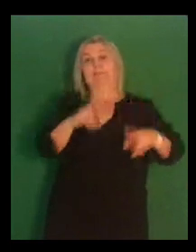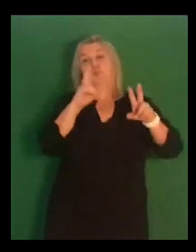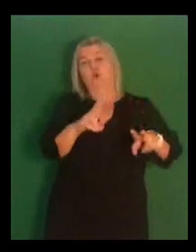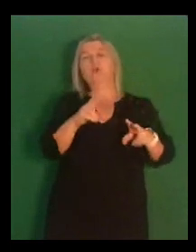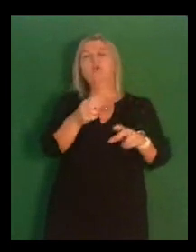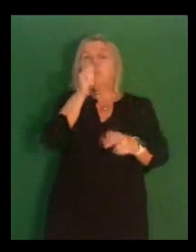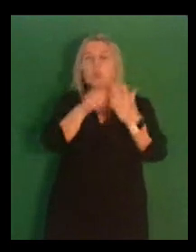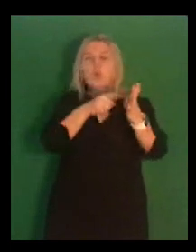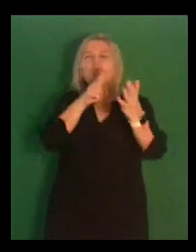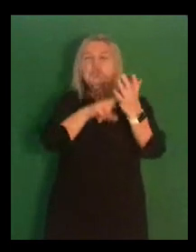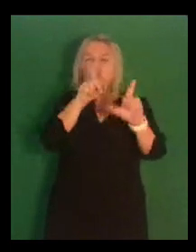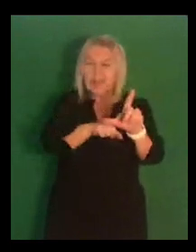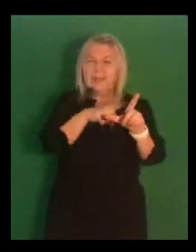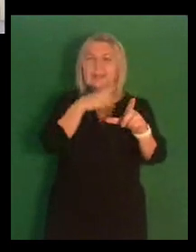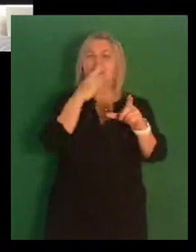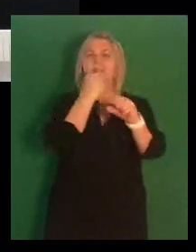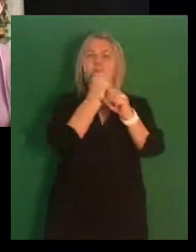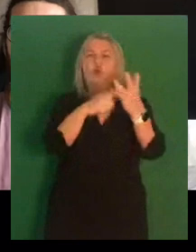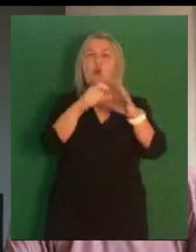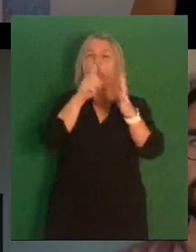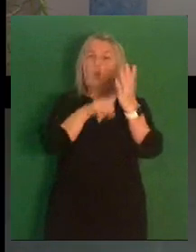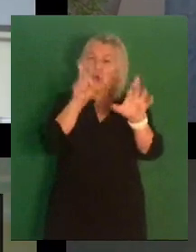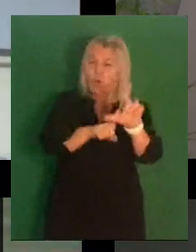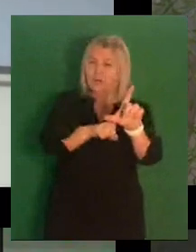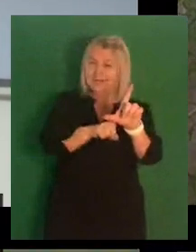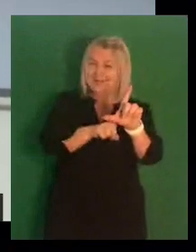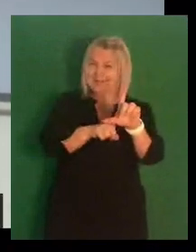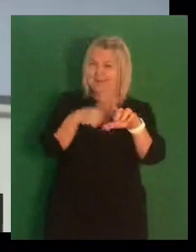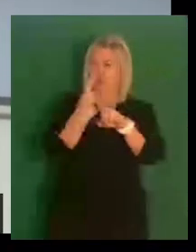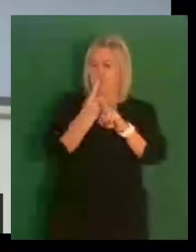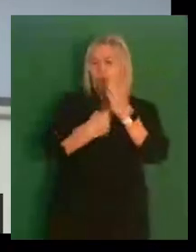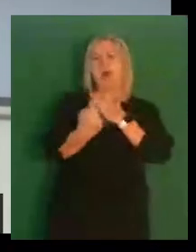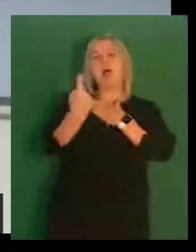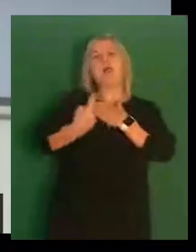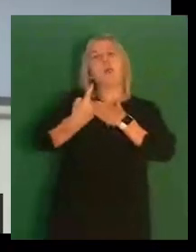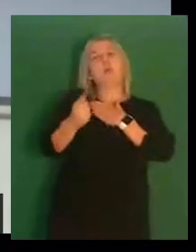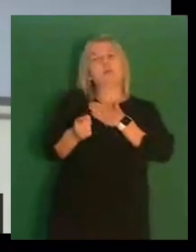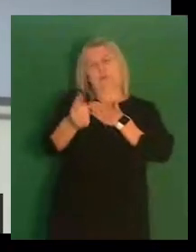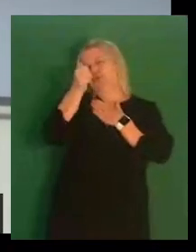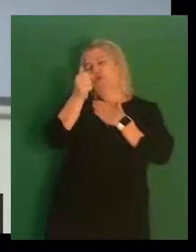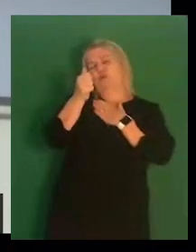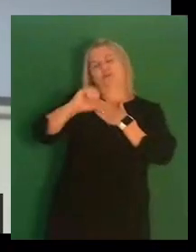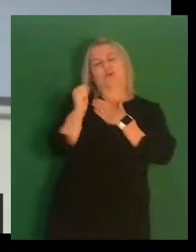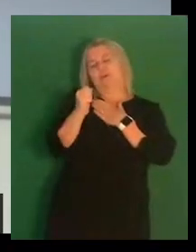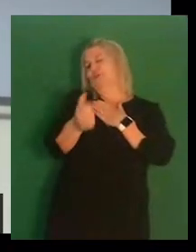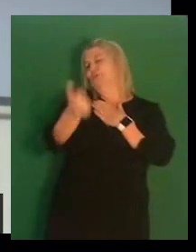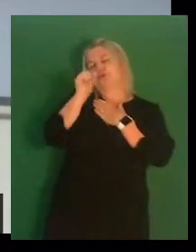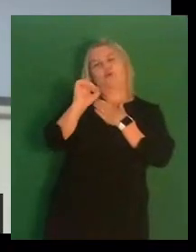piece called Alone. And of course, for those of you watching from Scotland, you'll know who Janie Godley is. And she's a kind